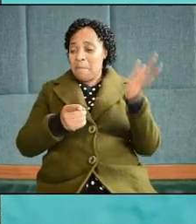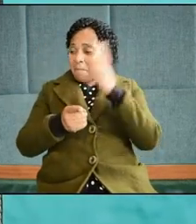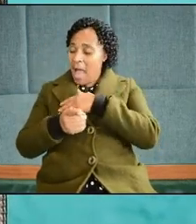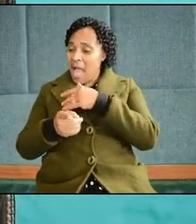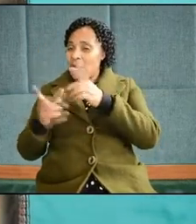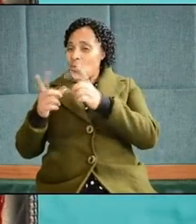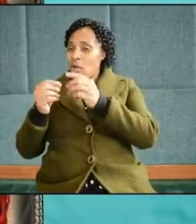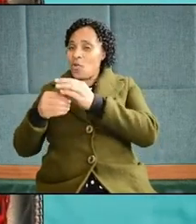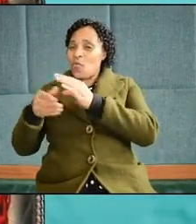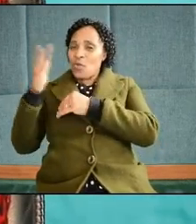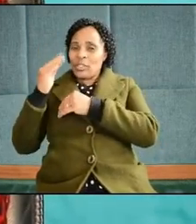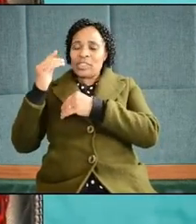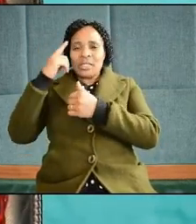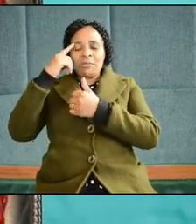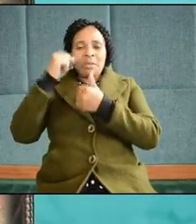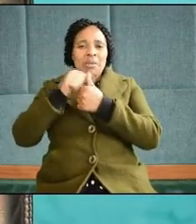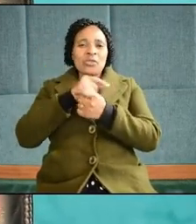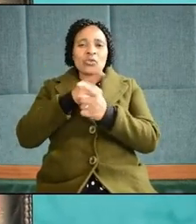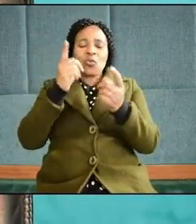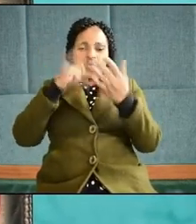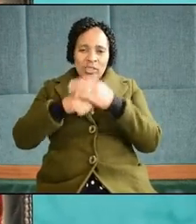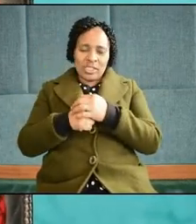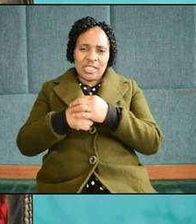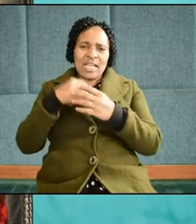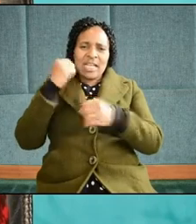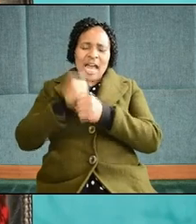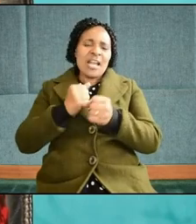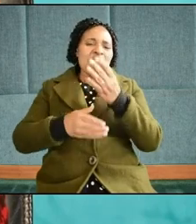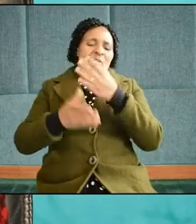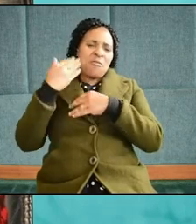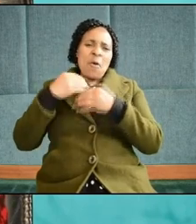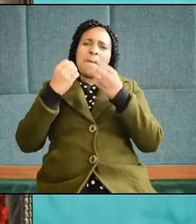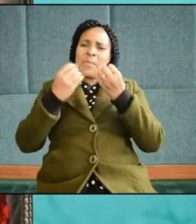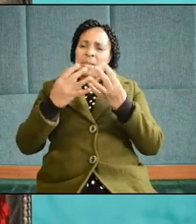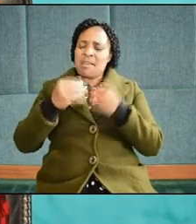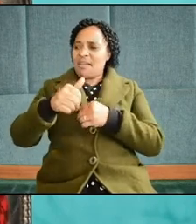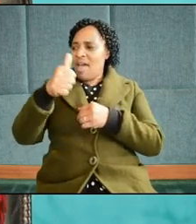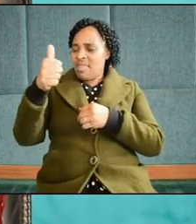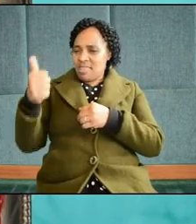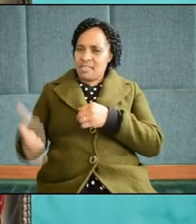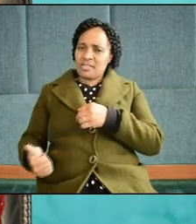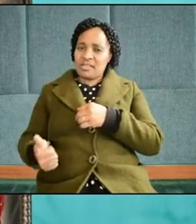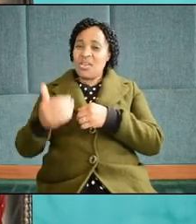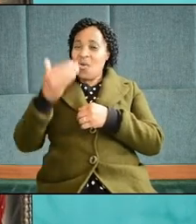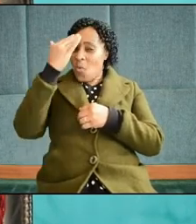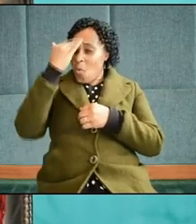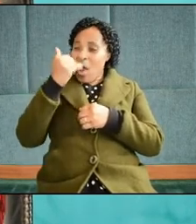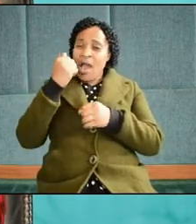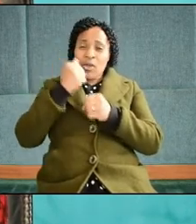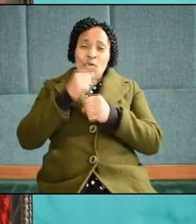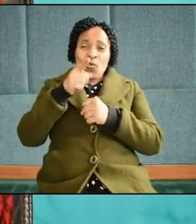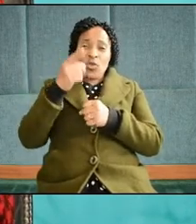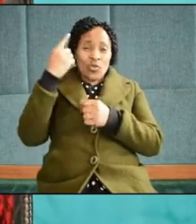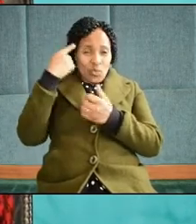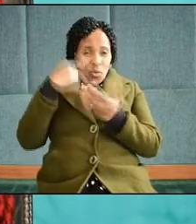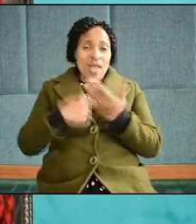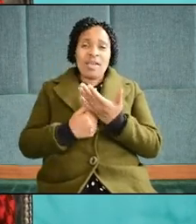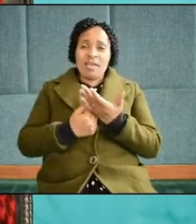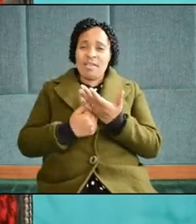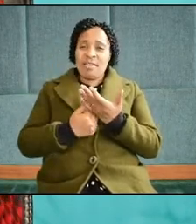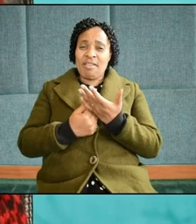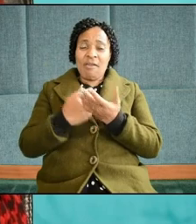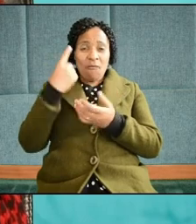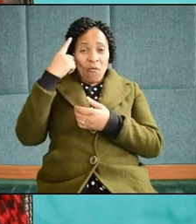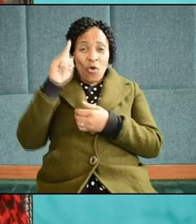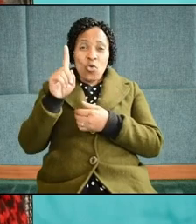Word of God, it reminds you that he has done it before for so many others. Why shouldn't he do it for you? Mm. And just